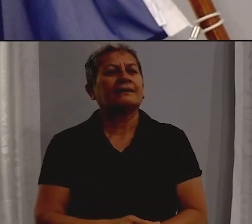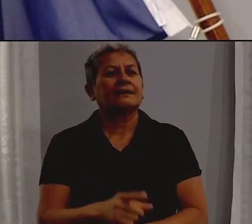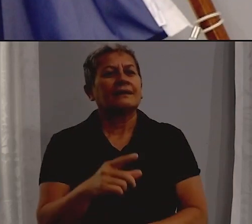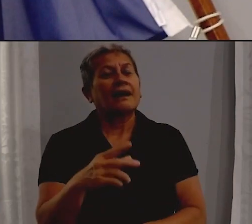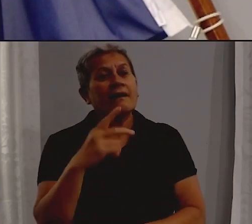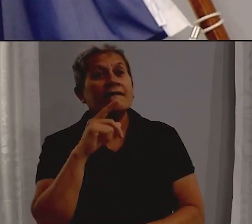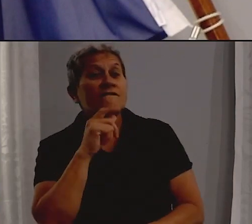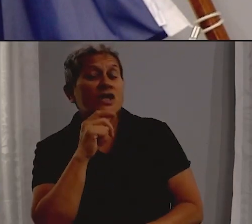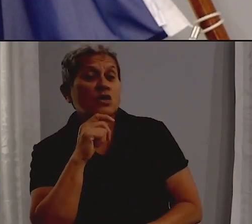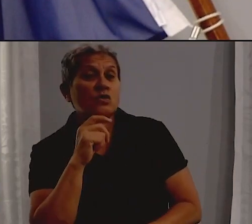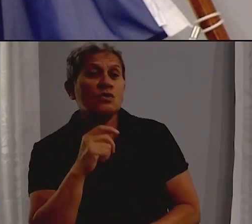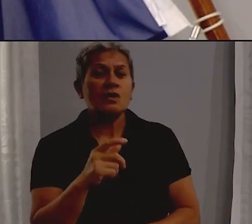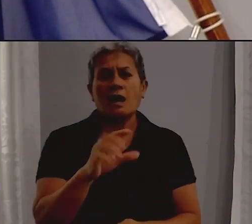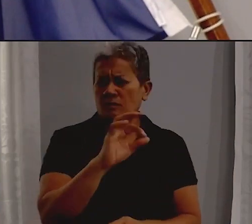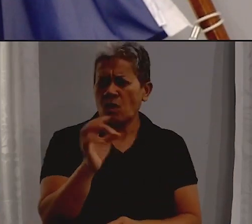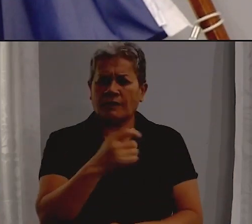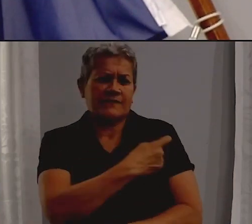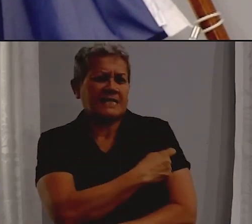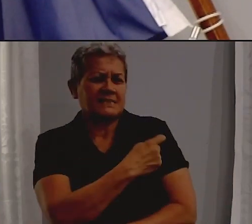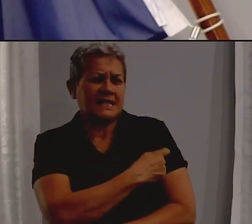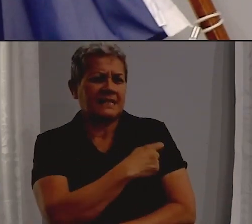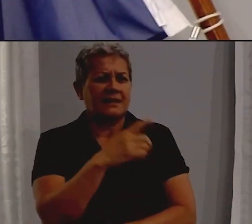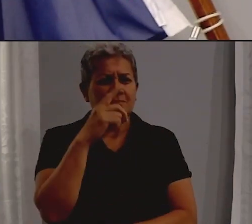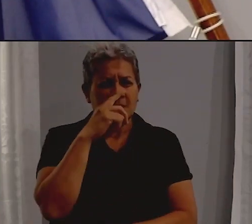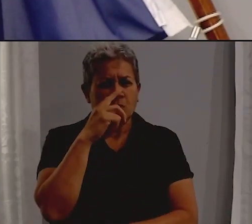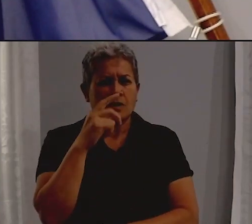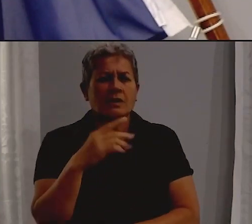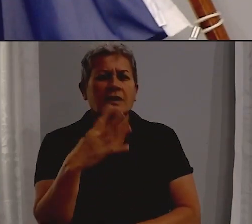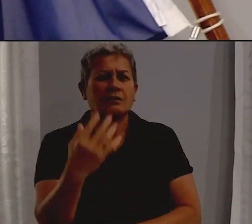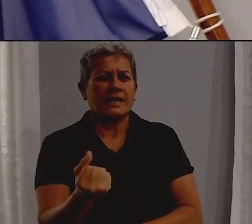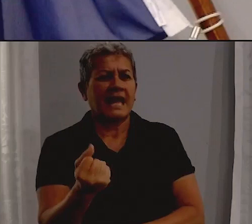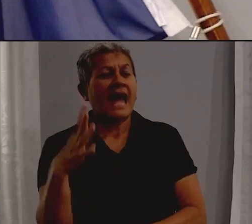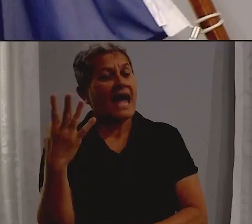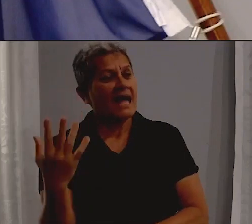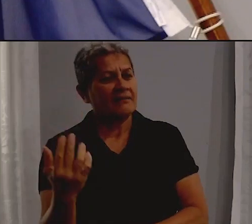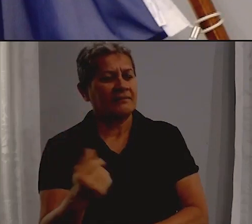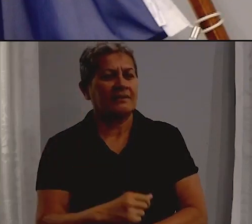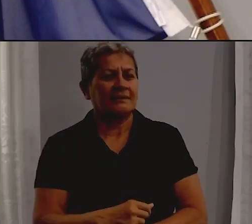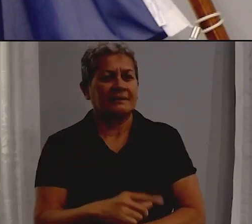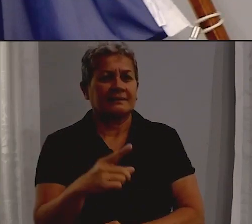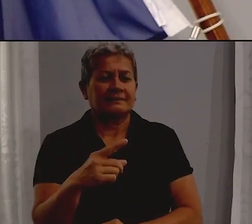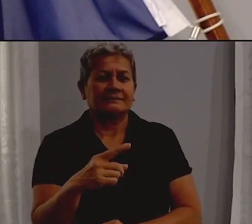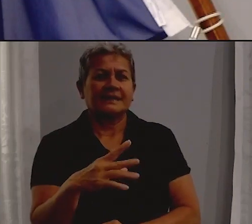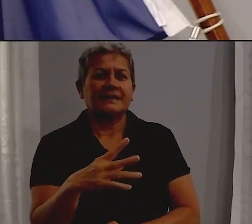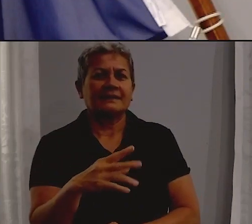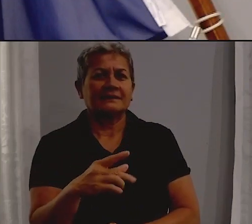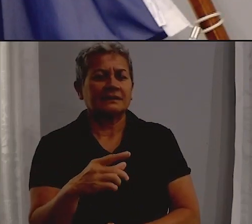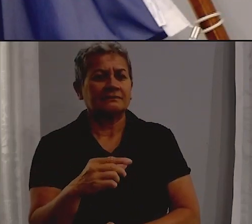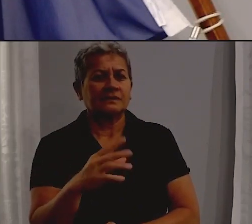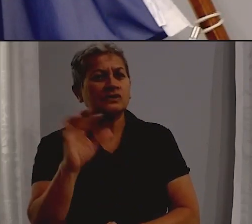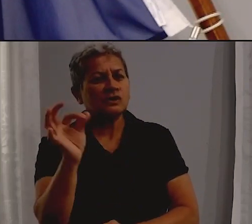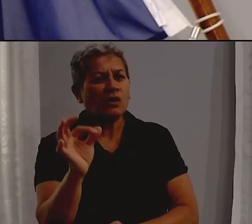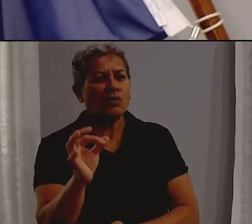an illness for the unvaccinated. And even if vaccinated people are sometimes infected, they tend not to